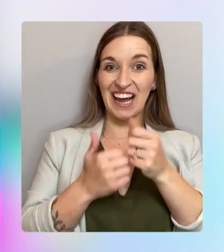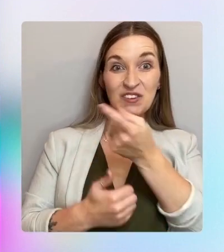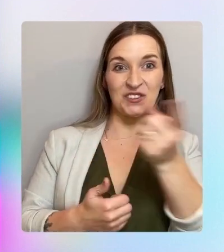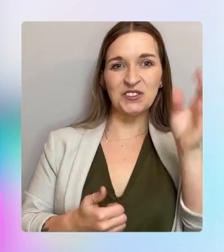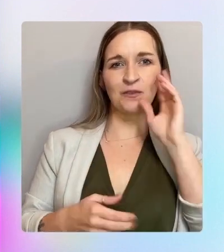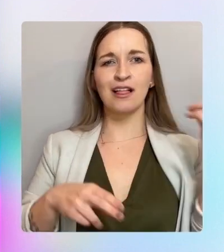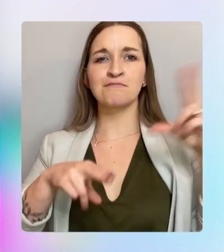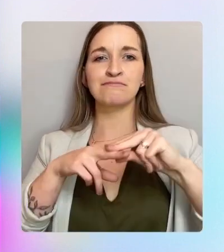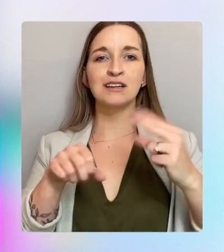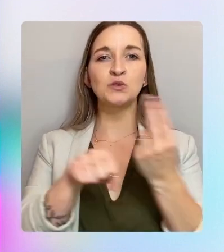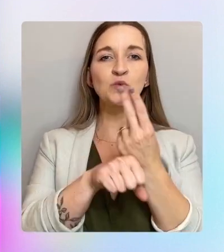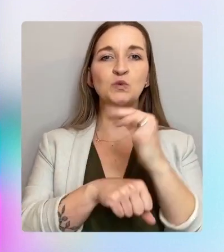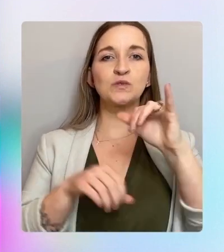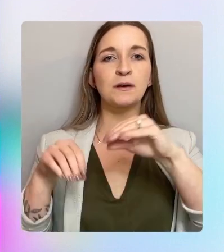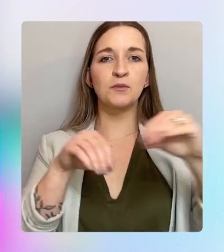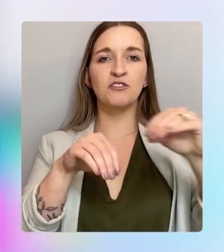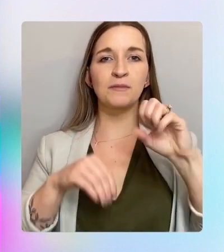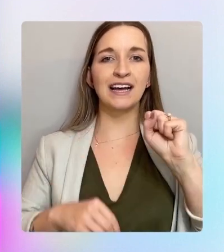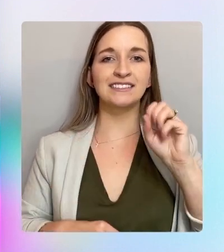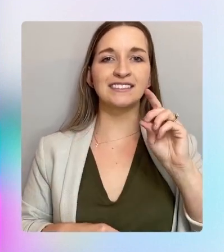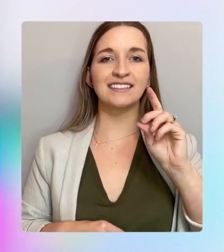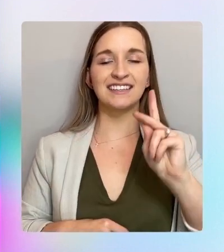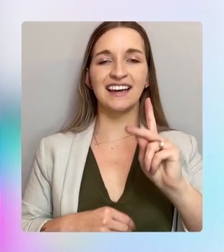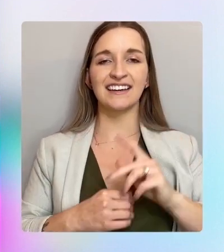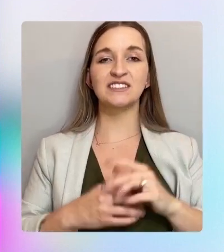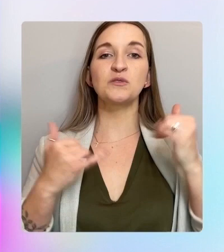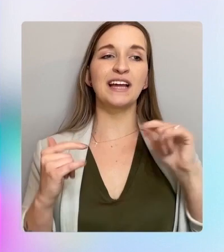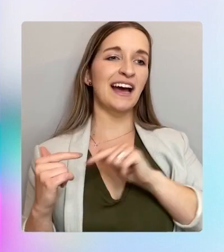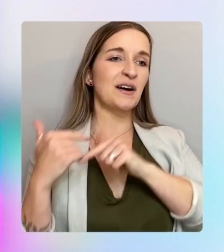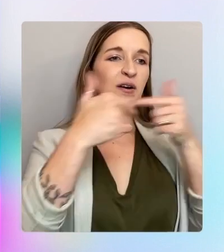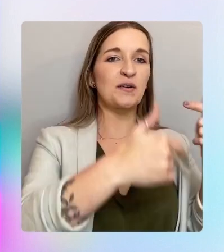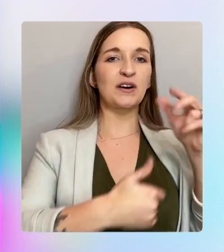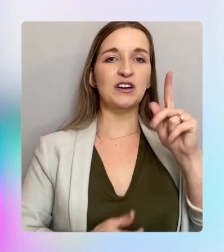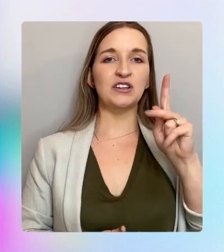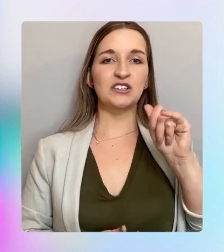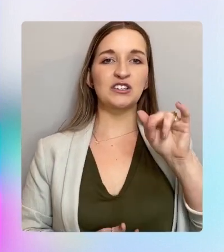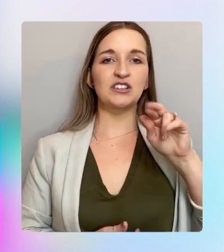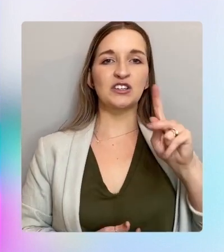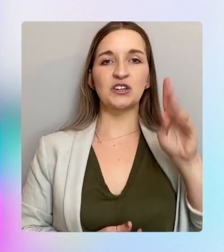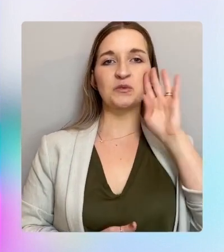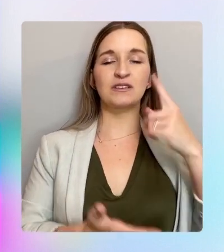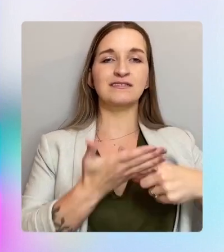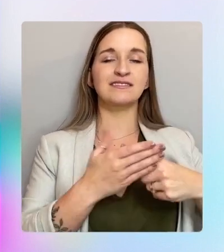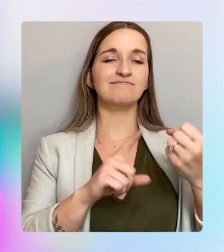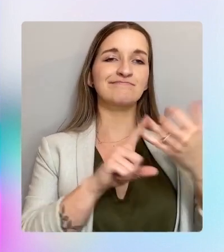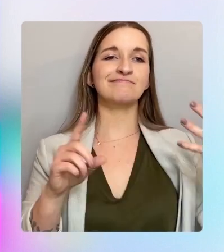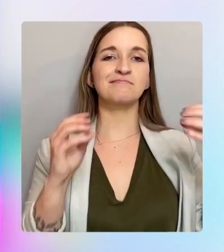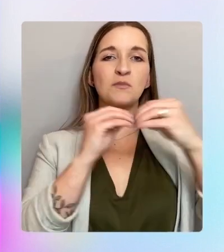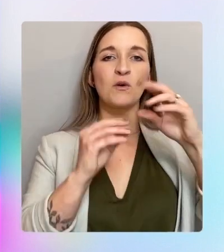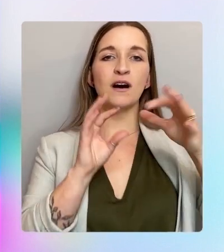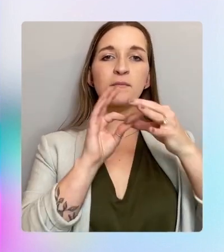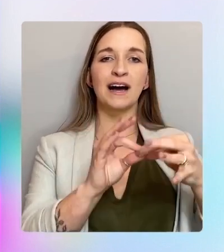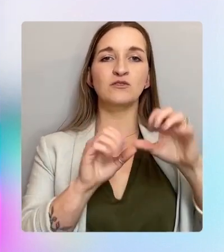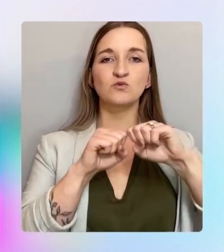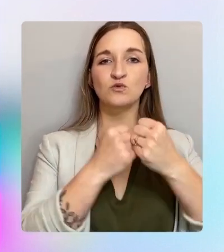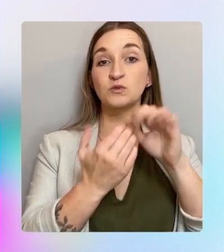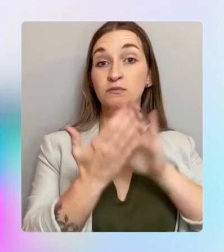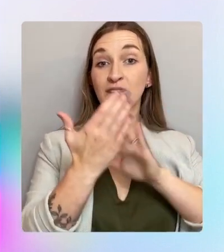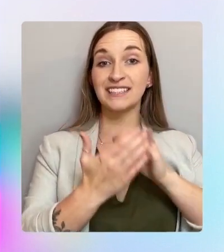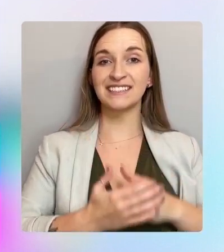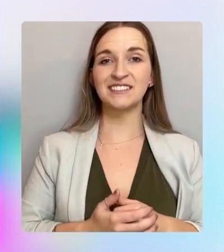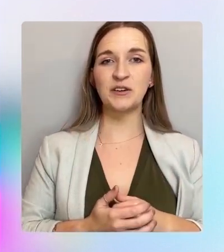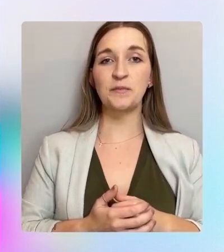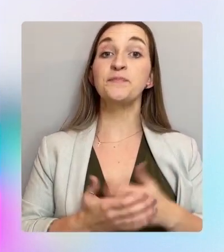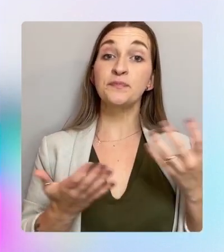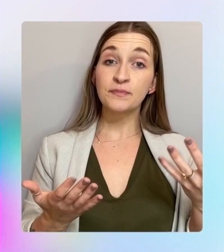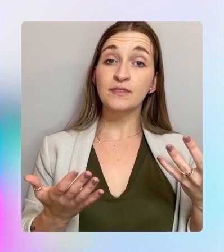face tracking and eye tracking to improve social presence in VR. With that, I'll hand it back to Kirk to talk more about social presence.